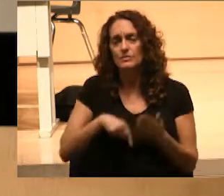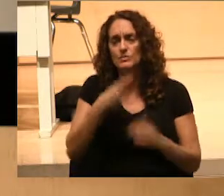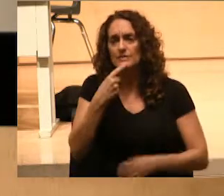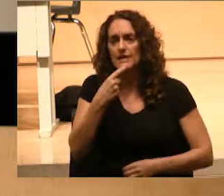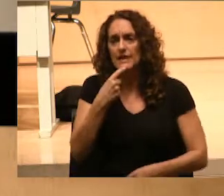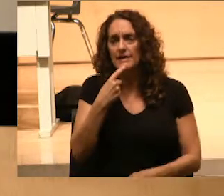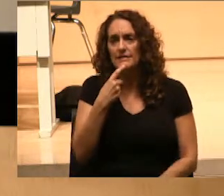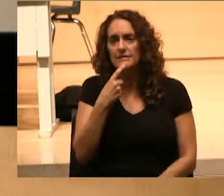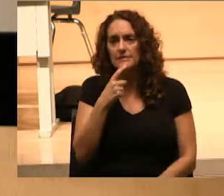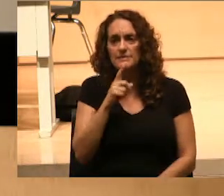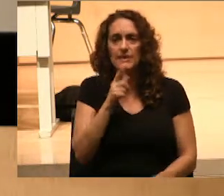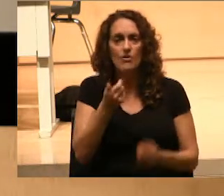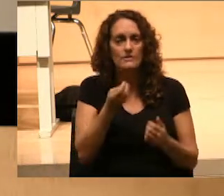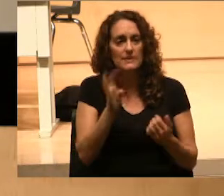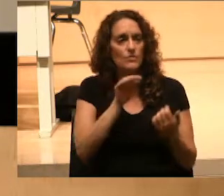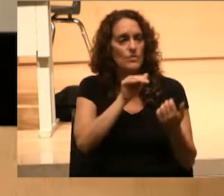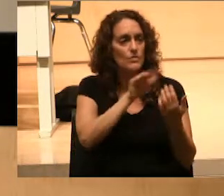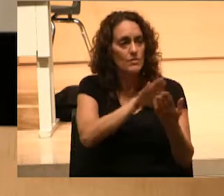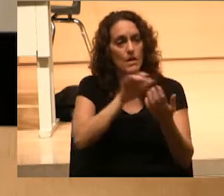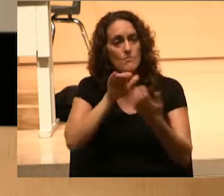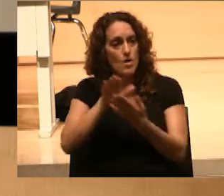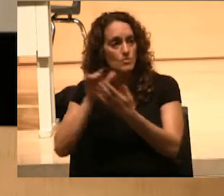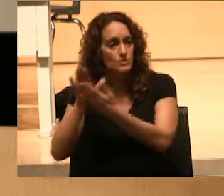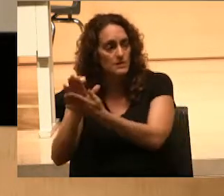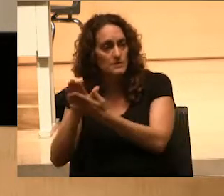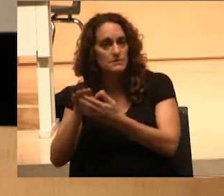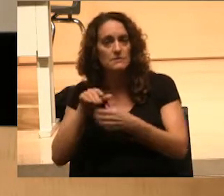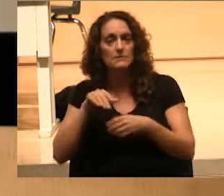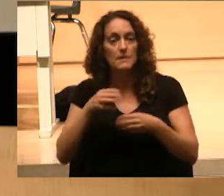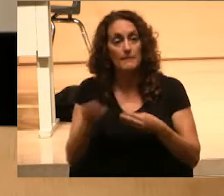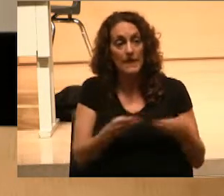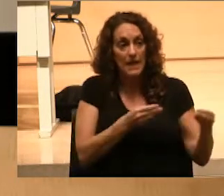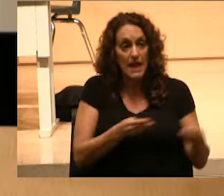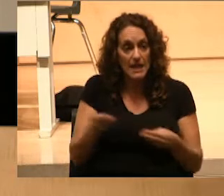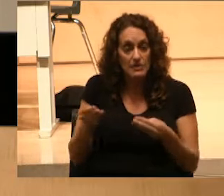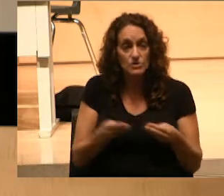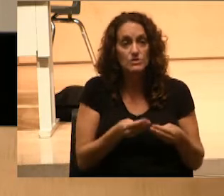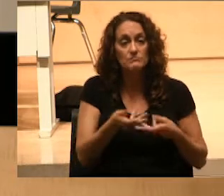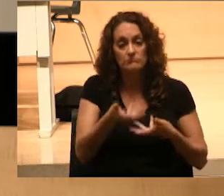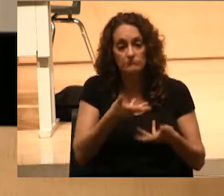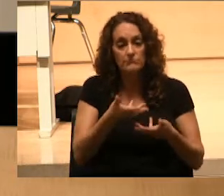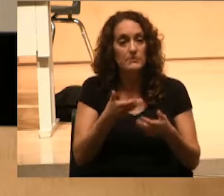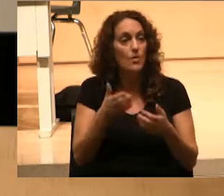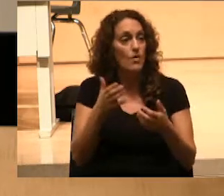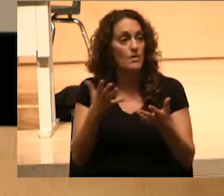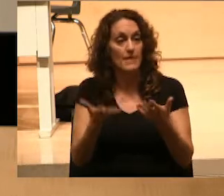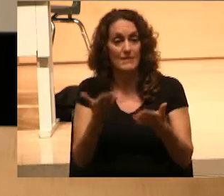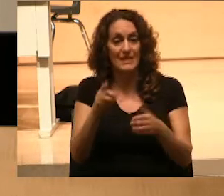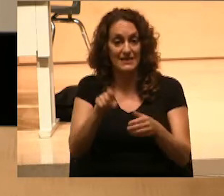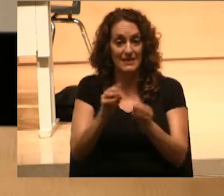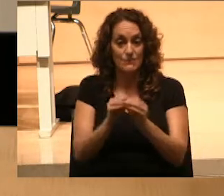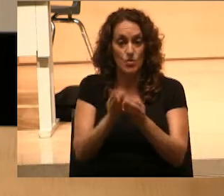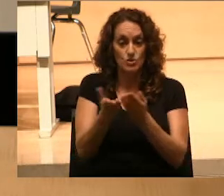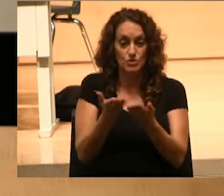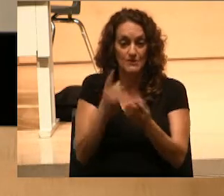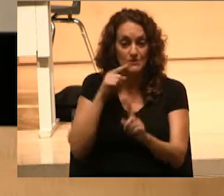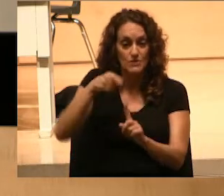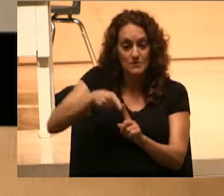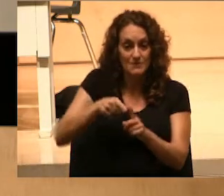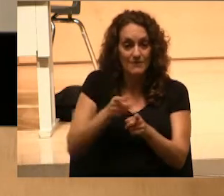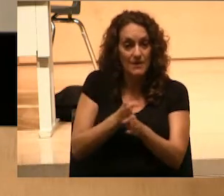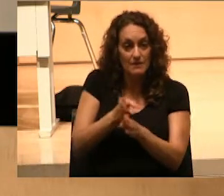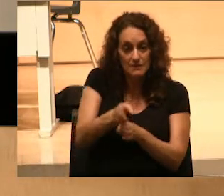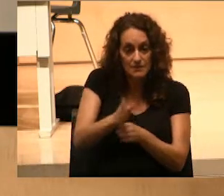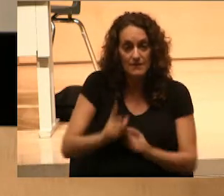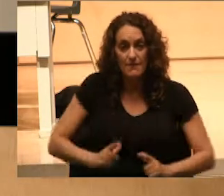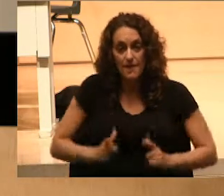there are a lot of approaches, including mediation, and maybe someone needs more services in one area,